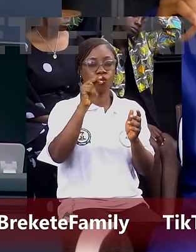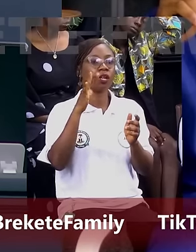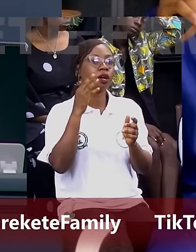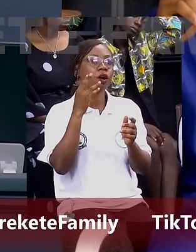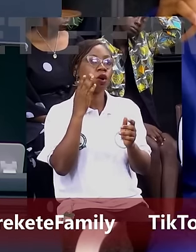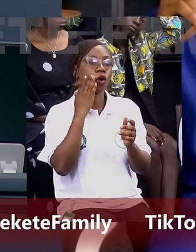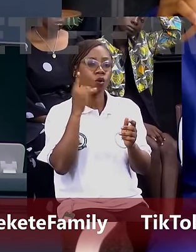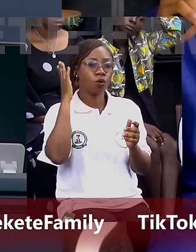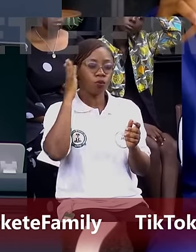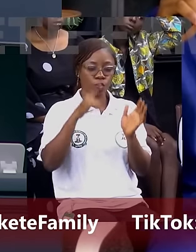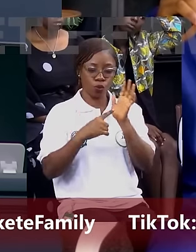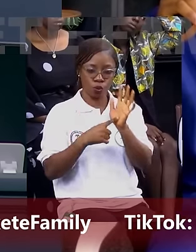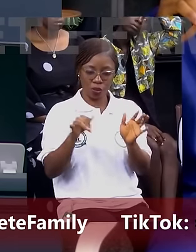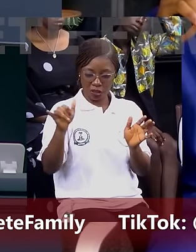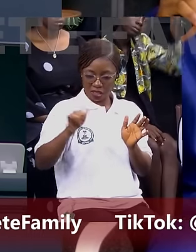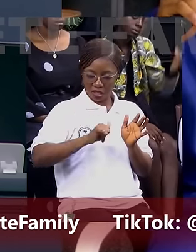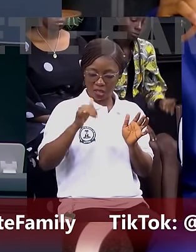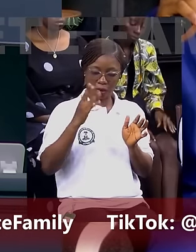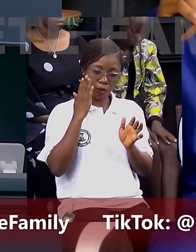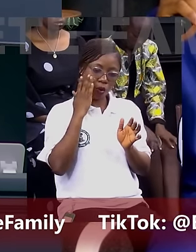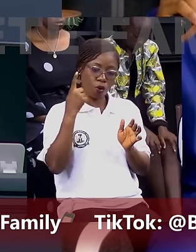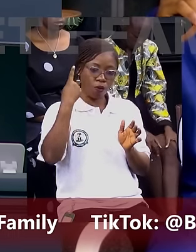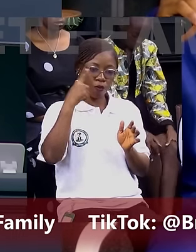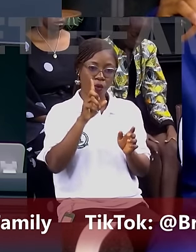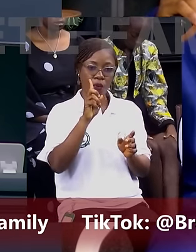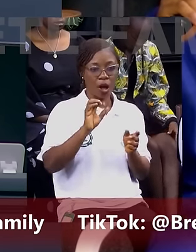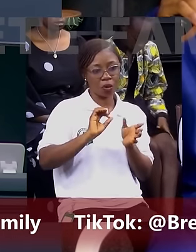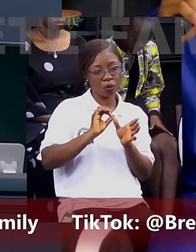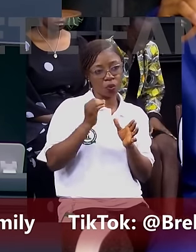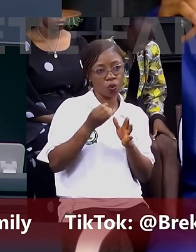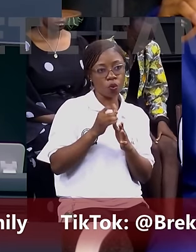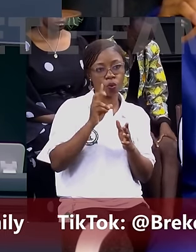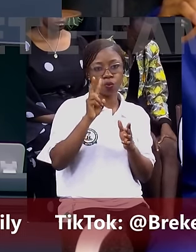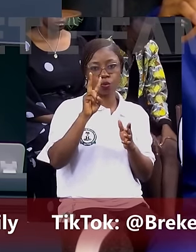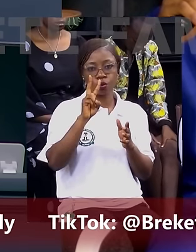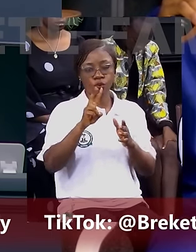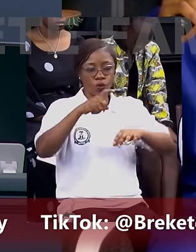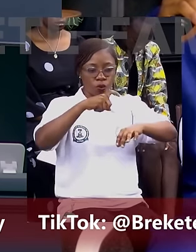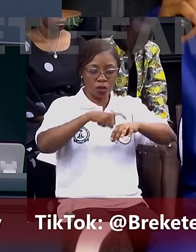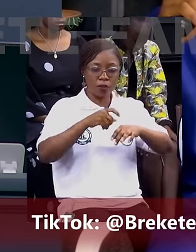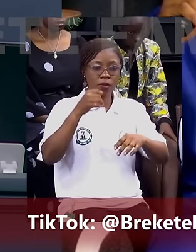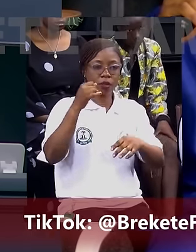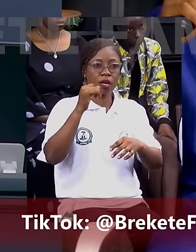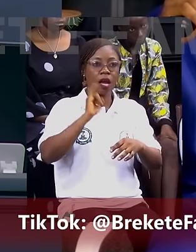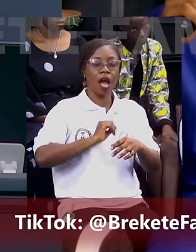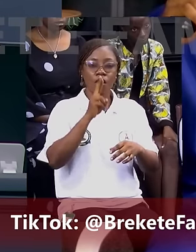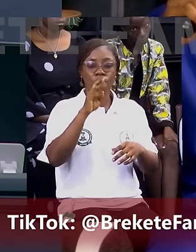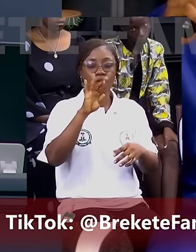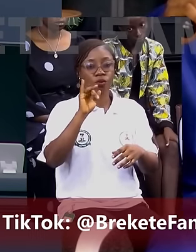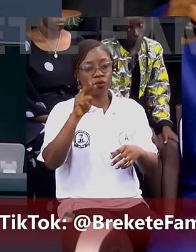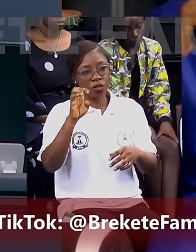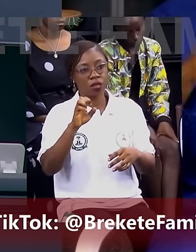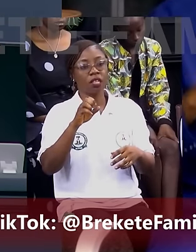show the same for 1 or 2 rounds of urine. Is it okay, or is